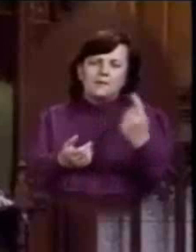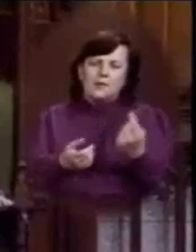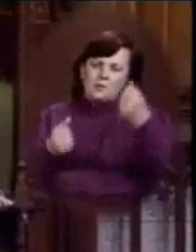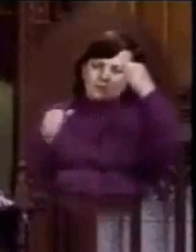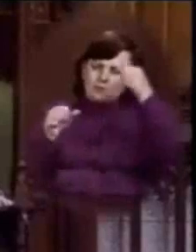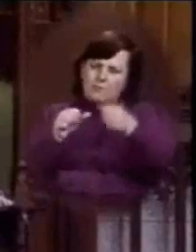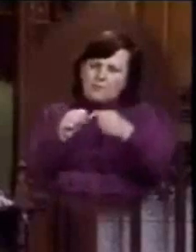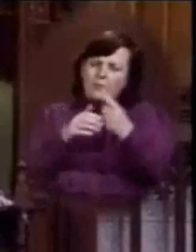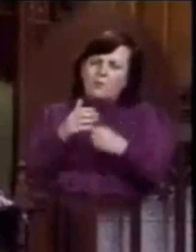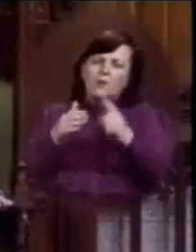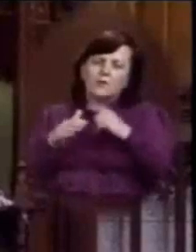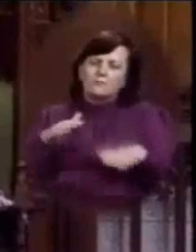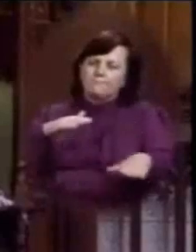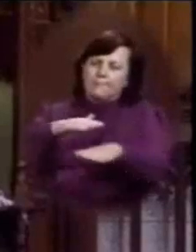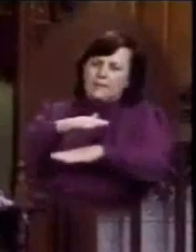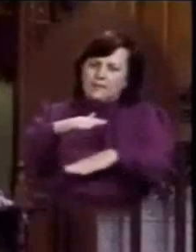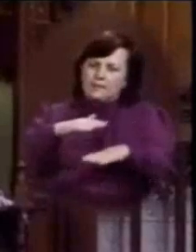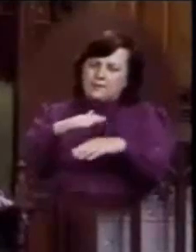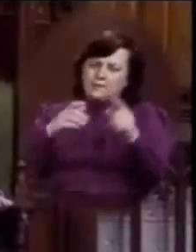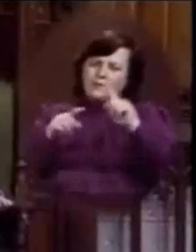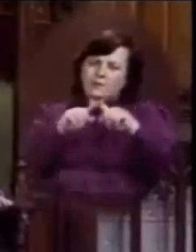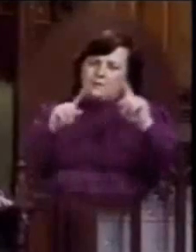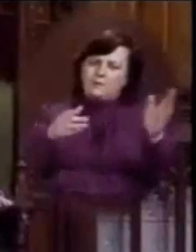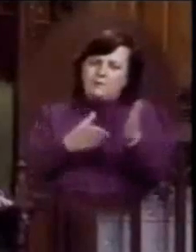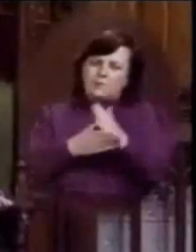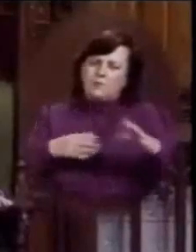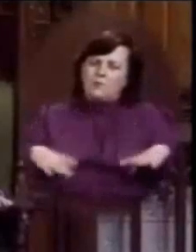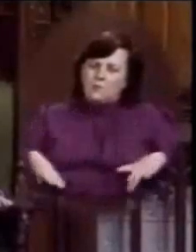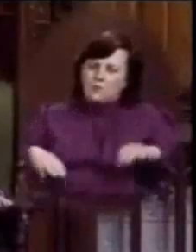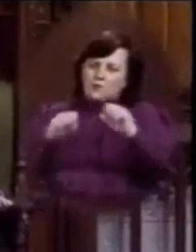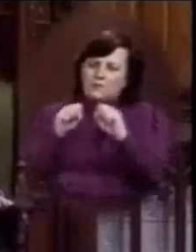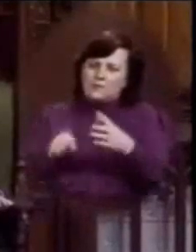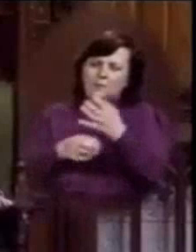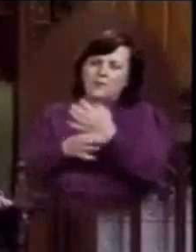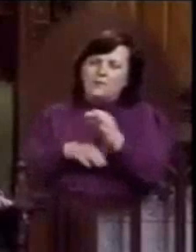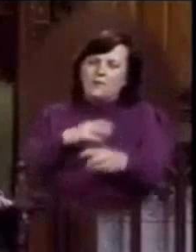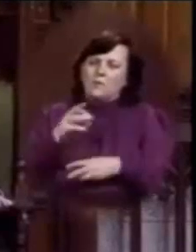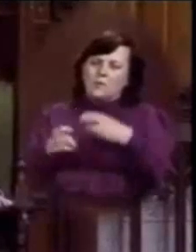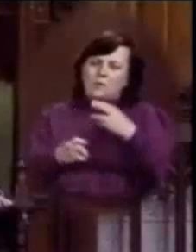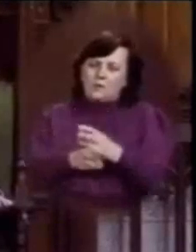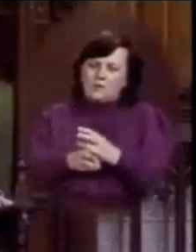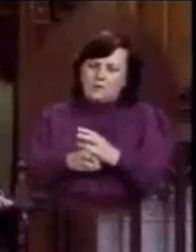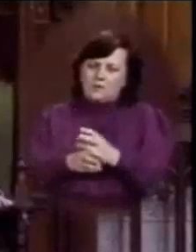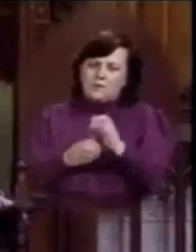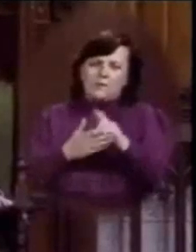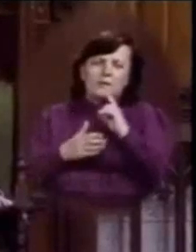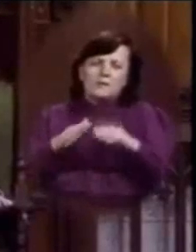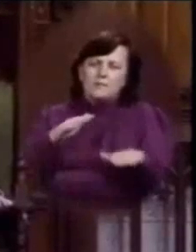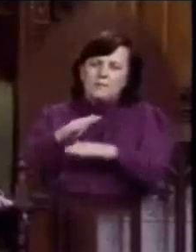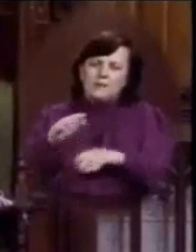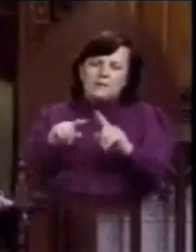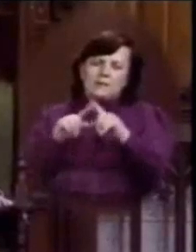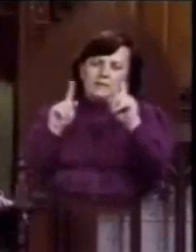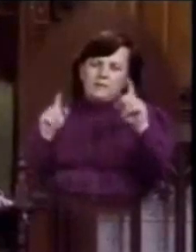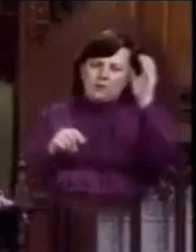remember what lies at the very root of the differences between the Soviet system and the free world. It is a fundamentally